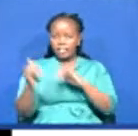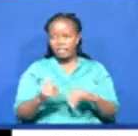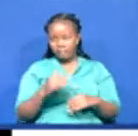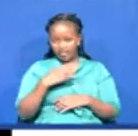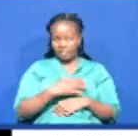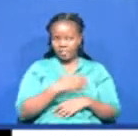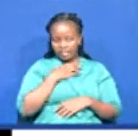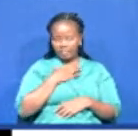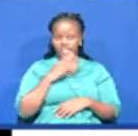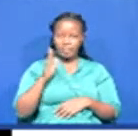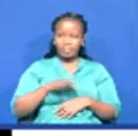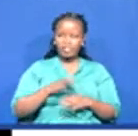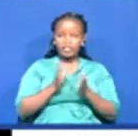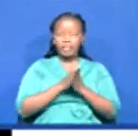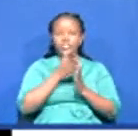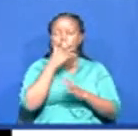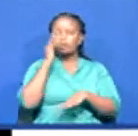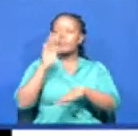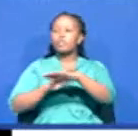and gentlemen, good morning.